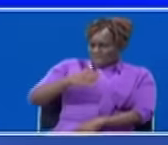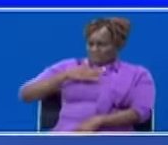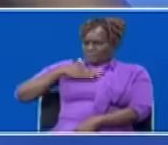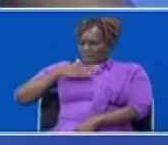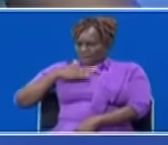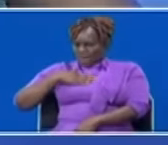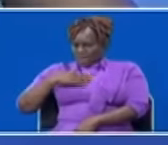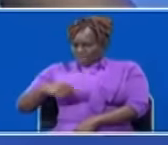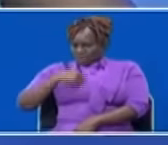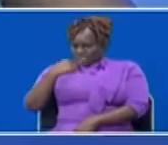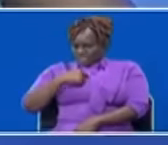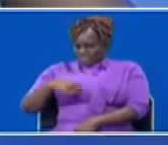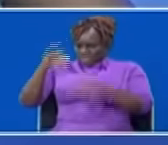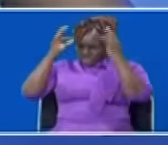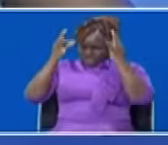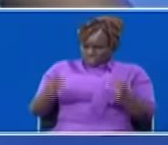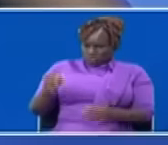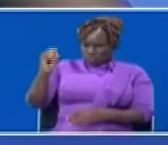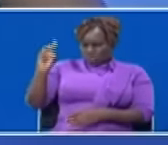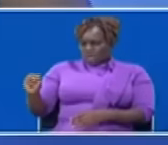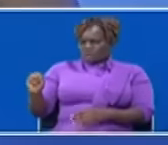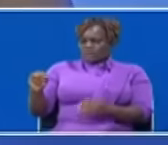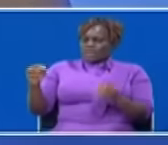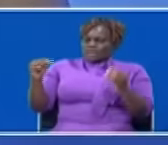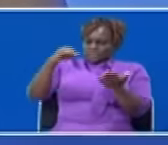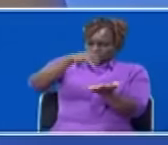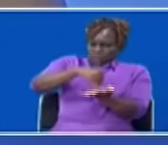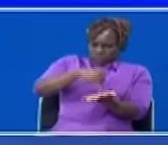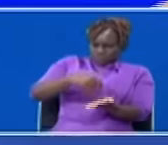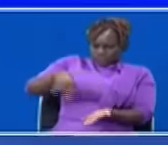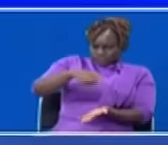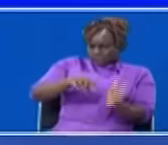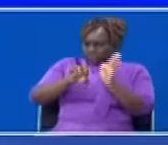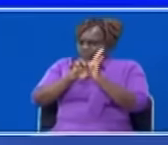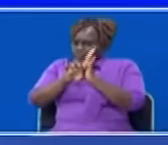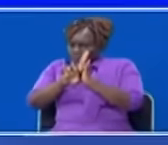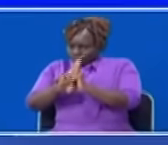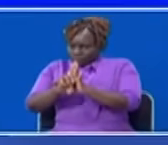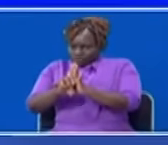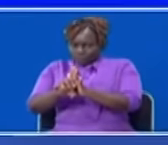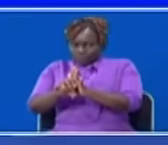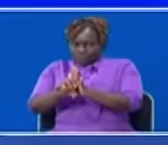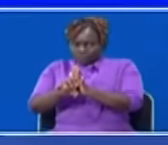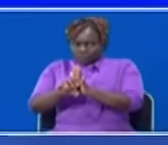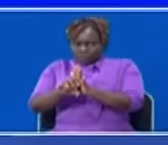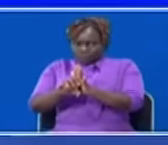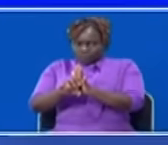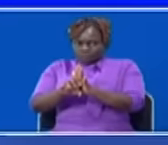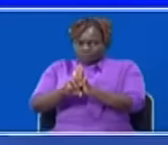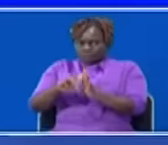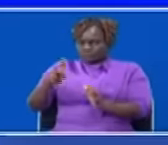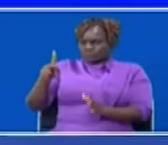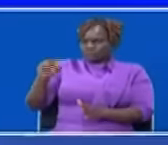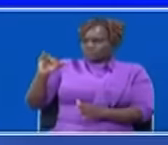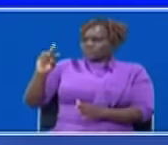us. When you're making critical decisions about the party, involve us, mm-hmm. engage us. Mm-hmm. Examples given of the honorable member for Huisero, Honorable